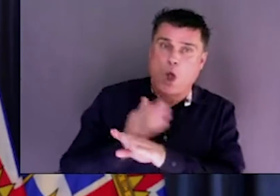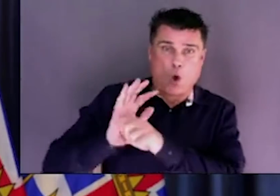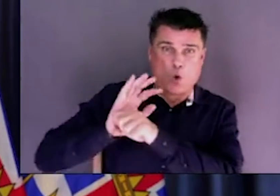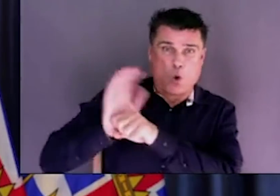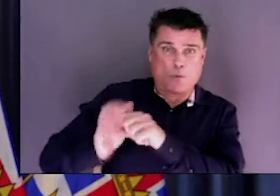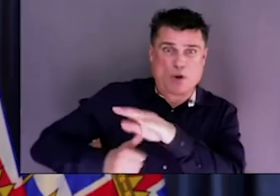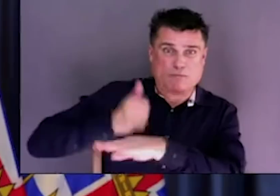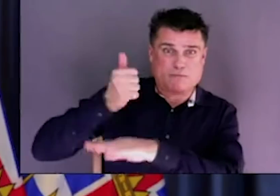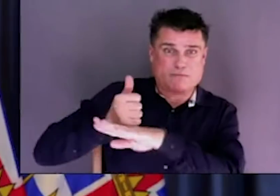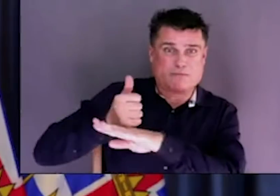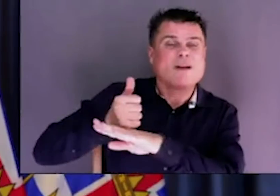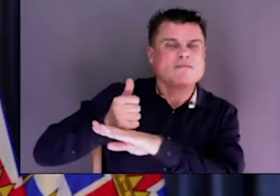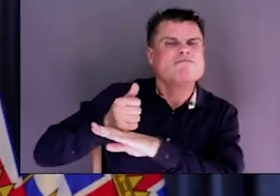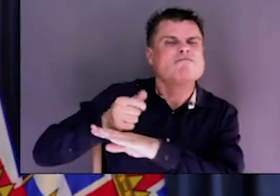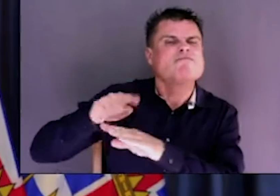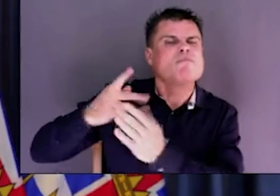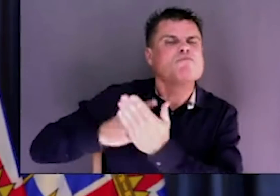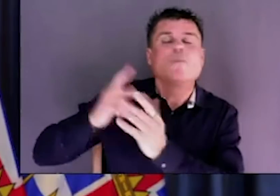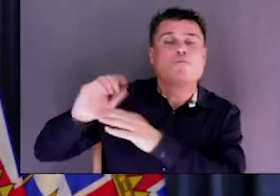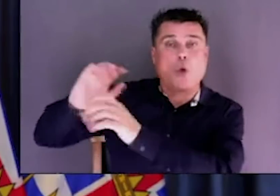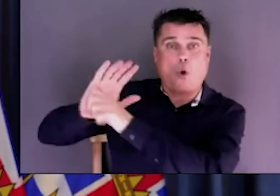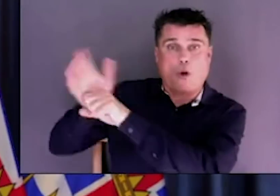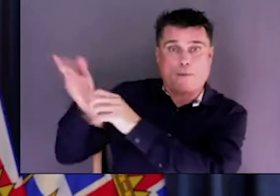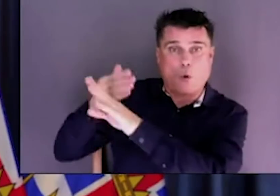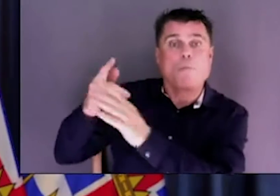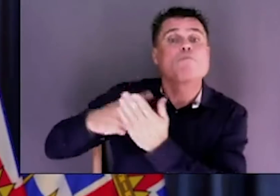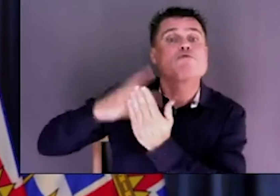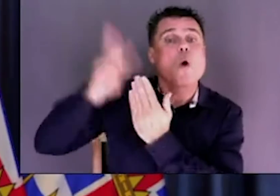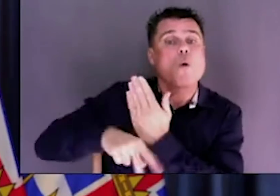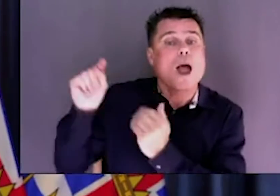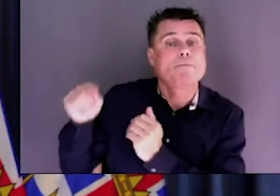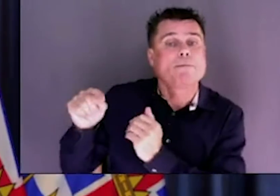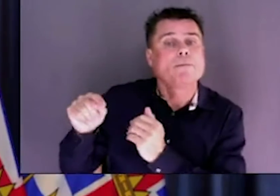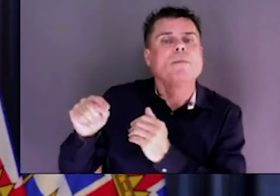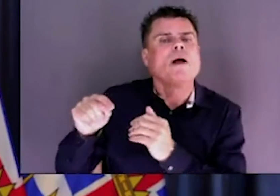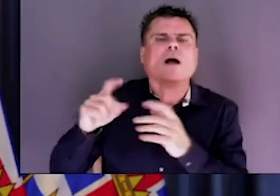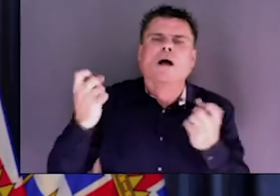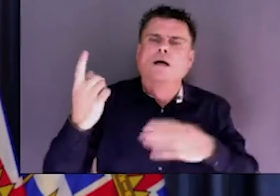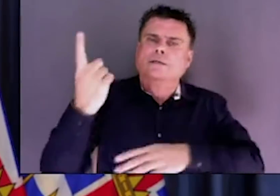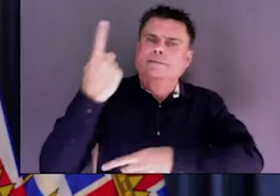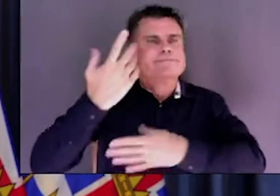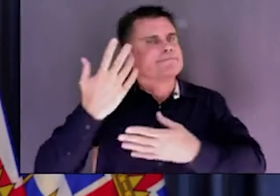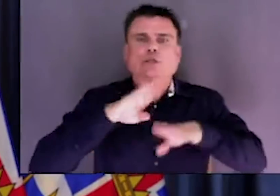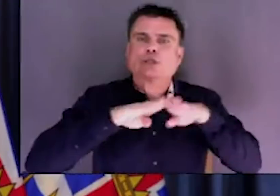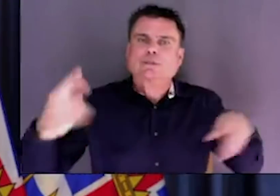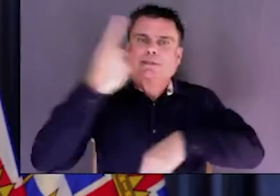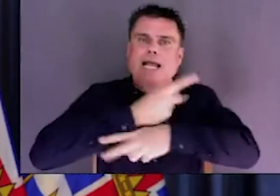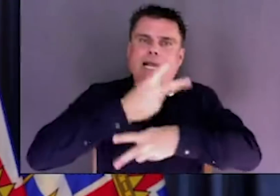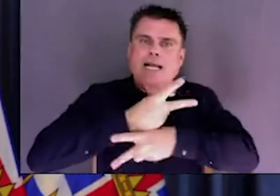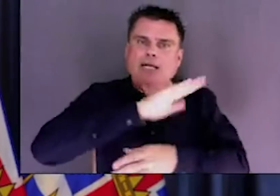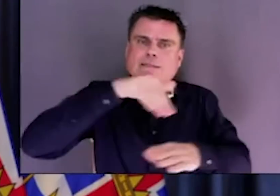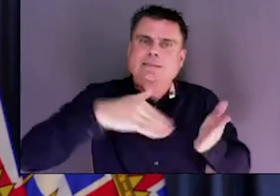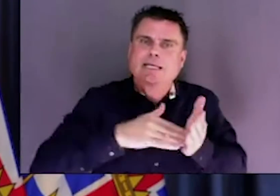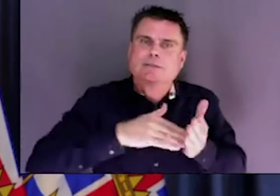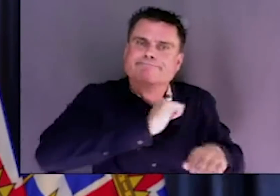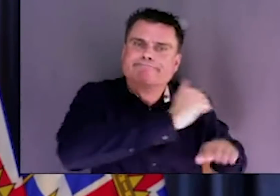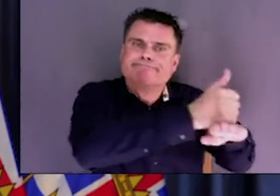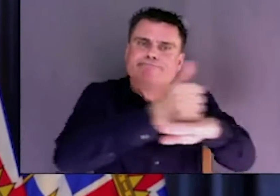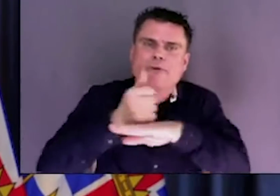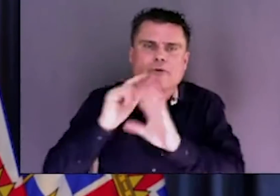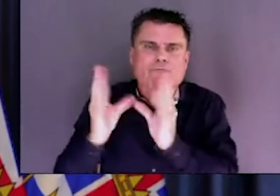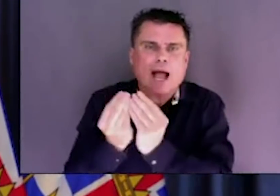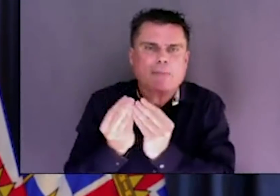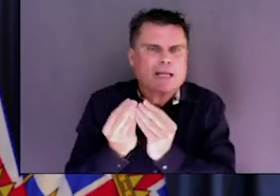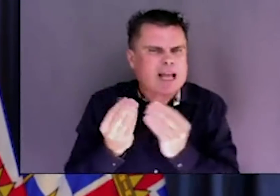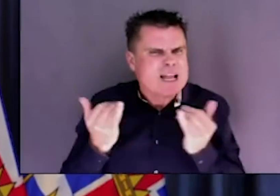What we're hearing a lot of now that this program is gone, that some parents are being told that their child cannot come to daycare because they are